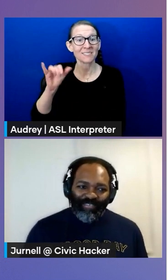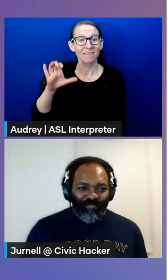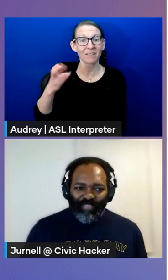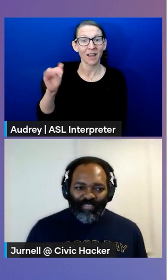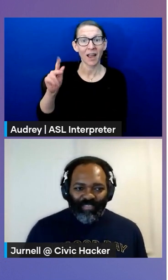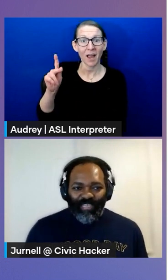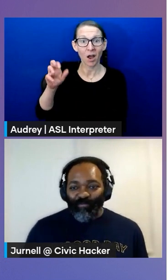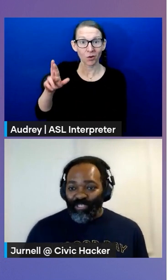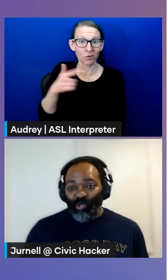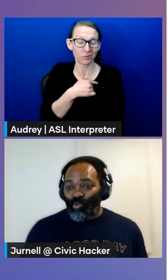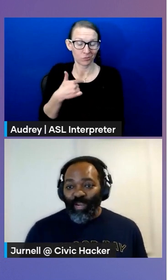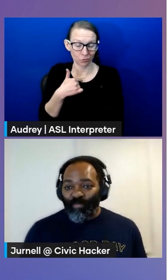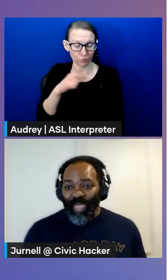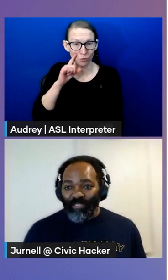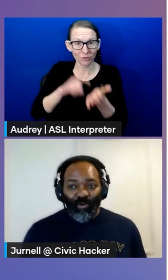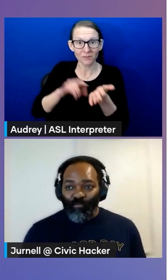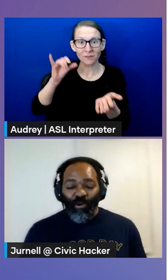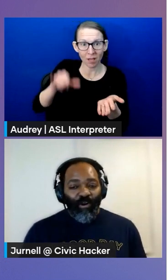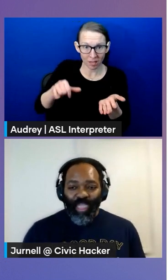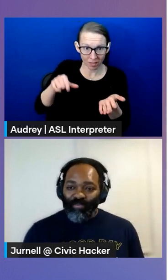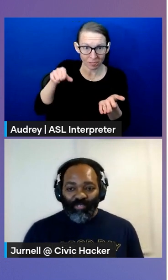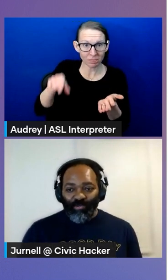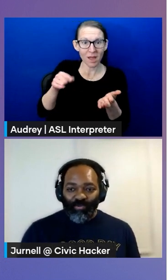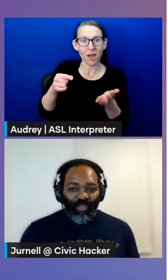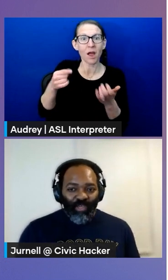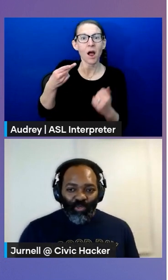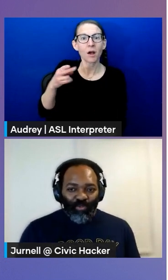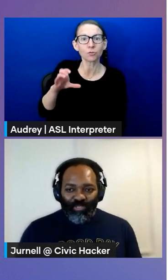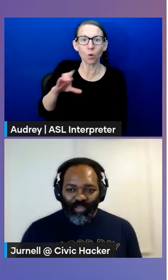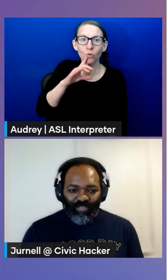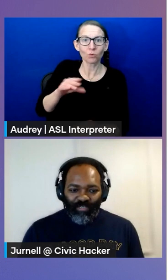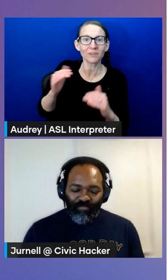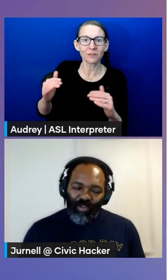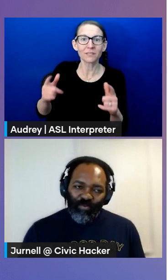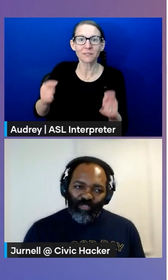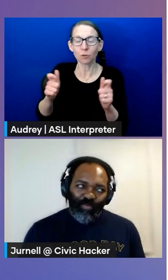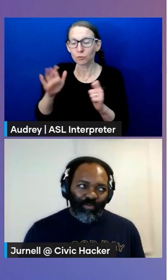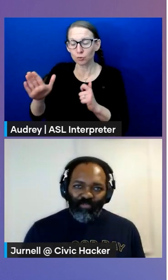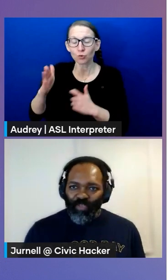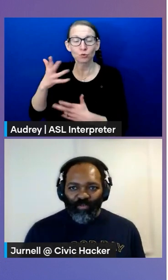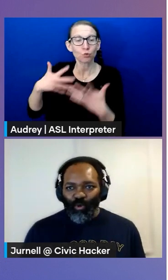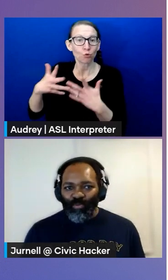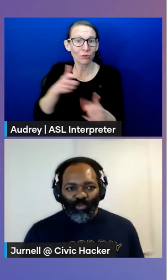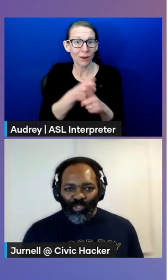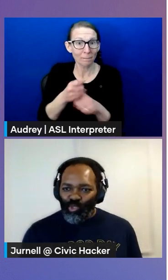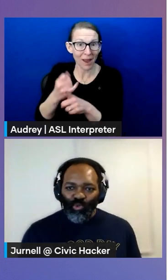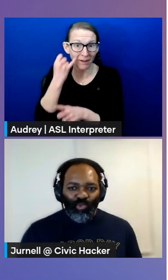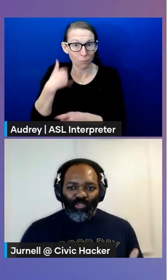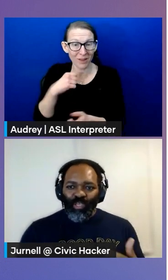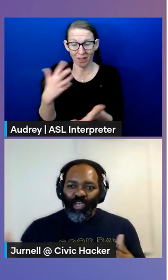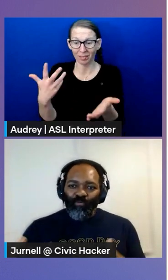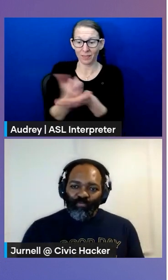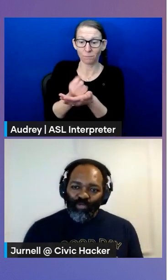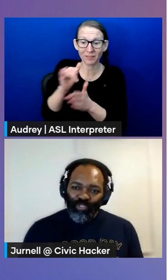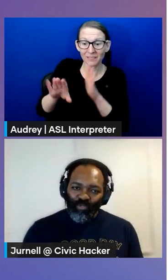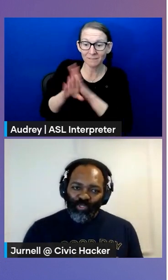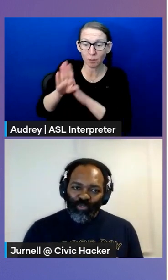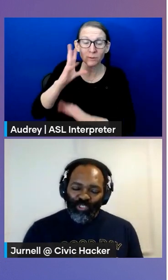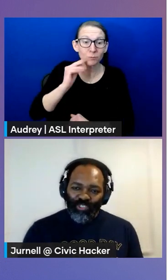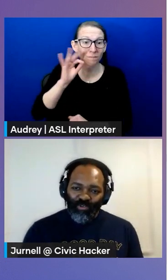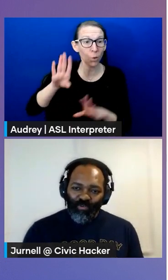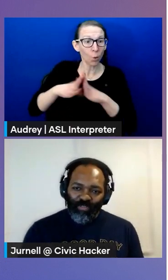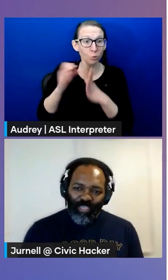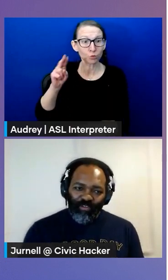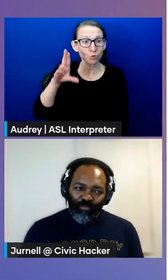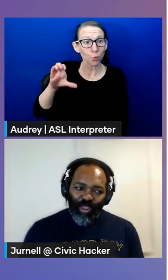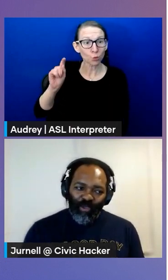that DevX accelerates social impact. So if we are able to leverage the developer experience of various open source tools, we can put those